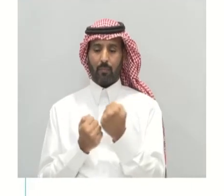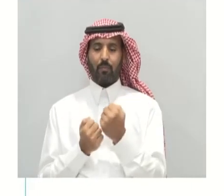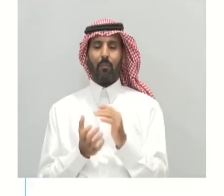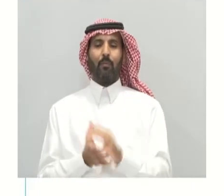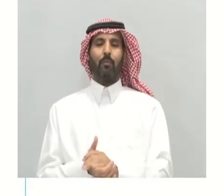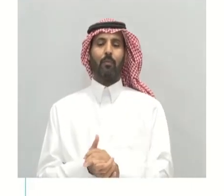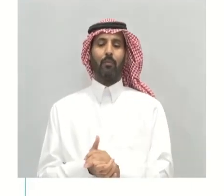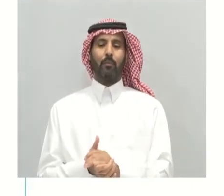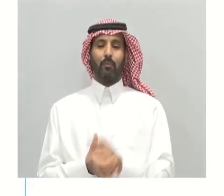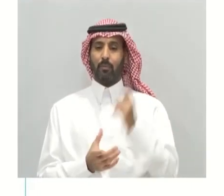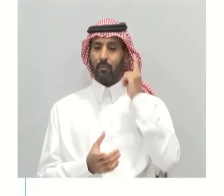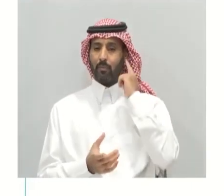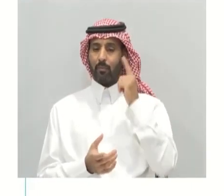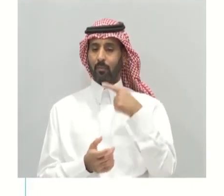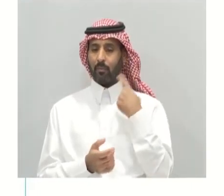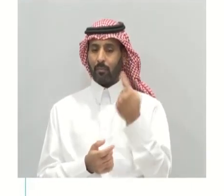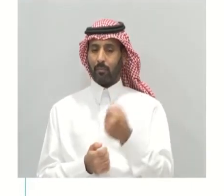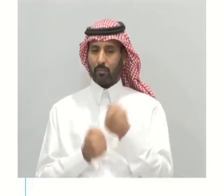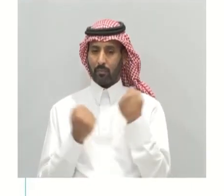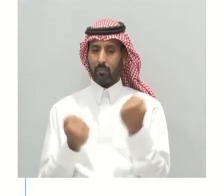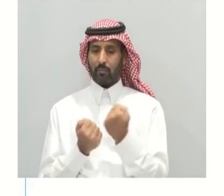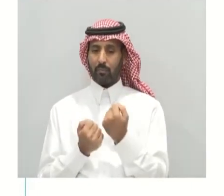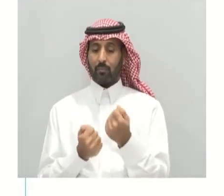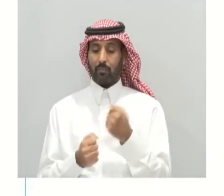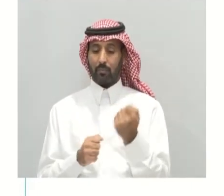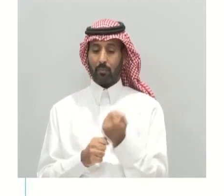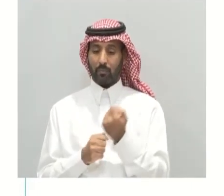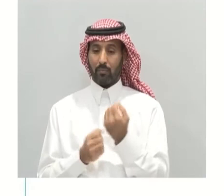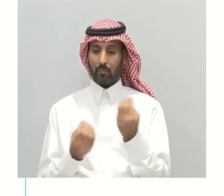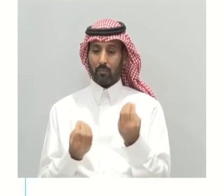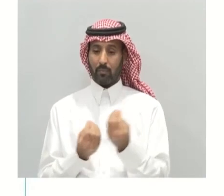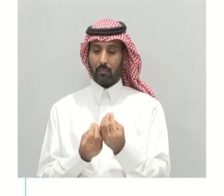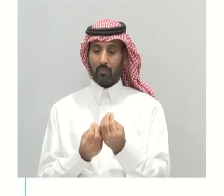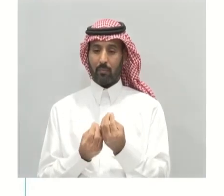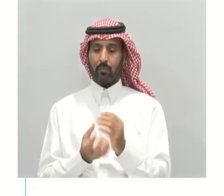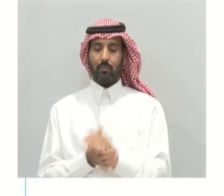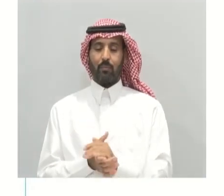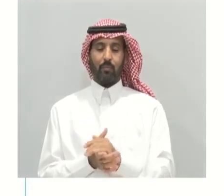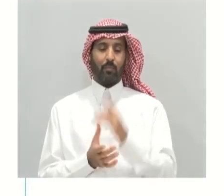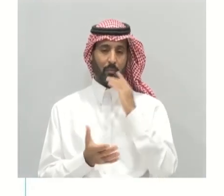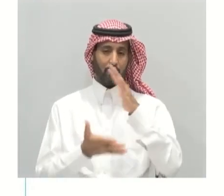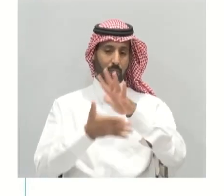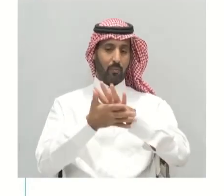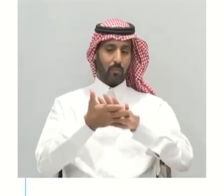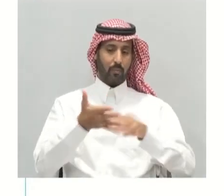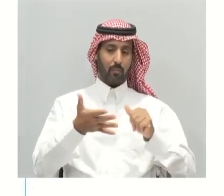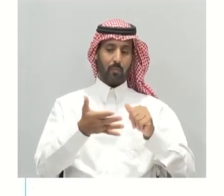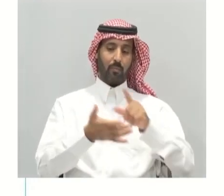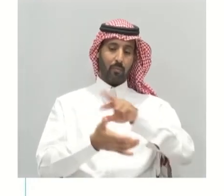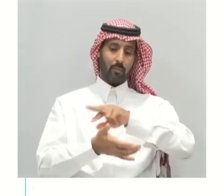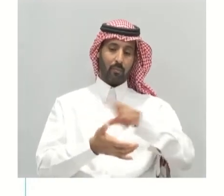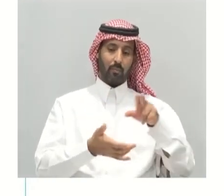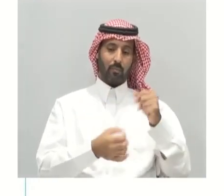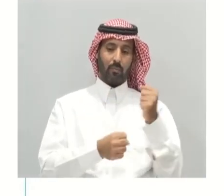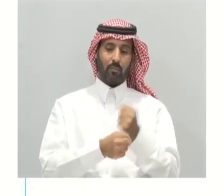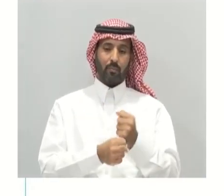is listen and practice, then do it in pairs. So here we have a list of irregular verbs, and